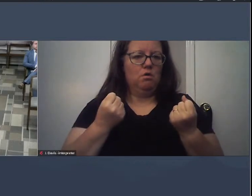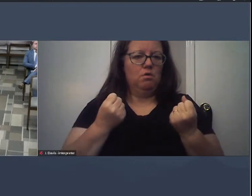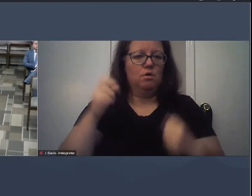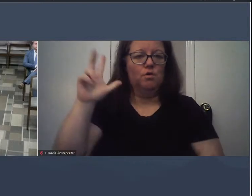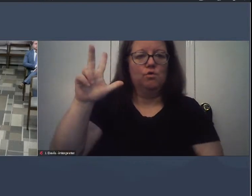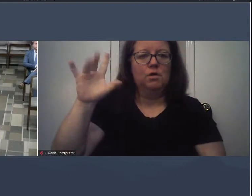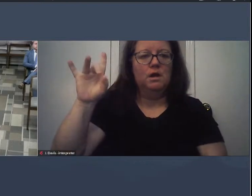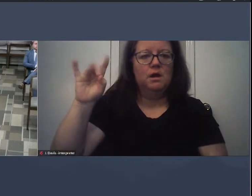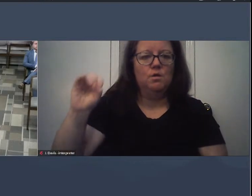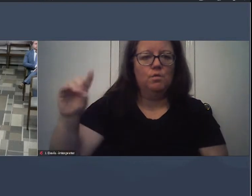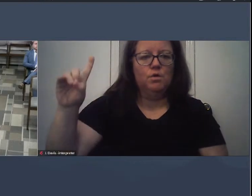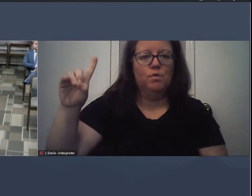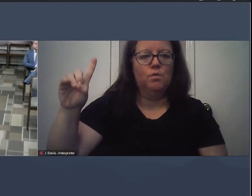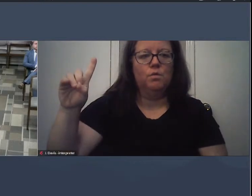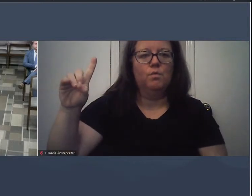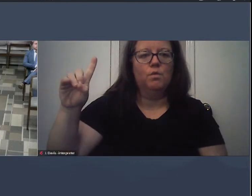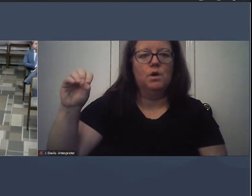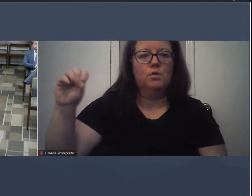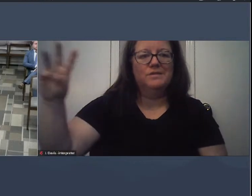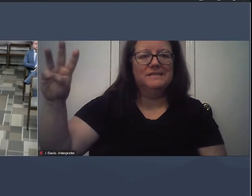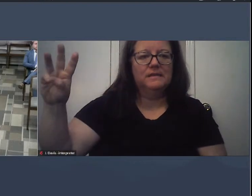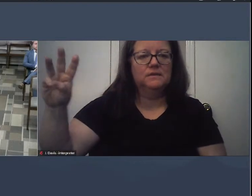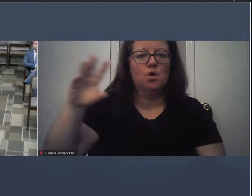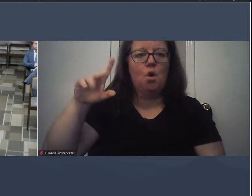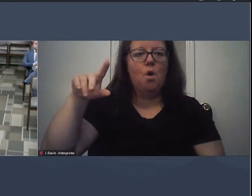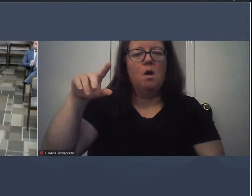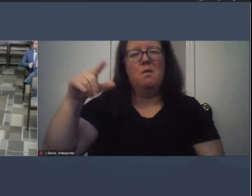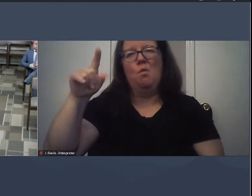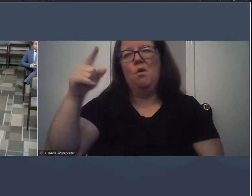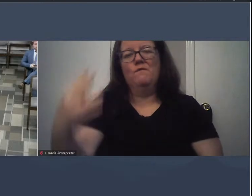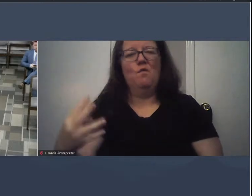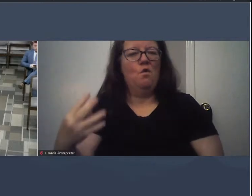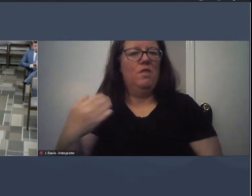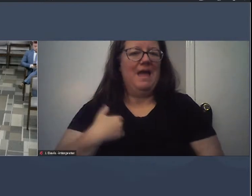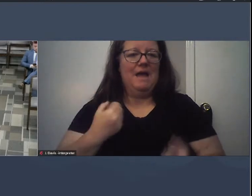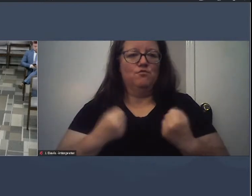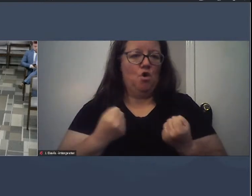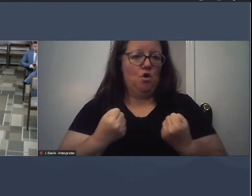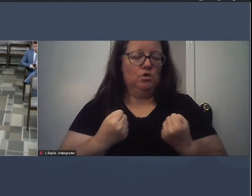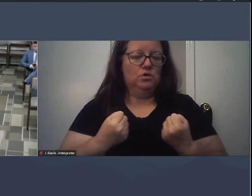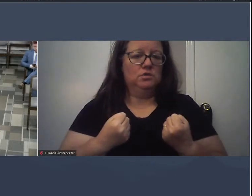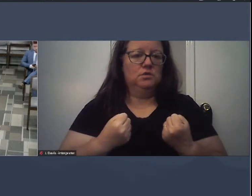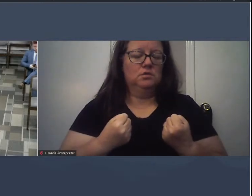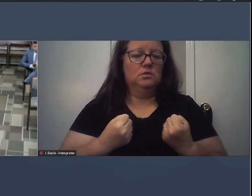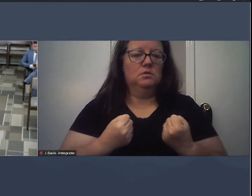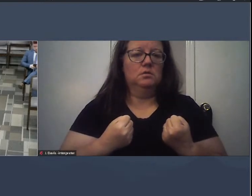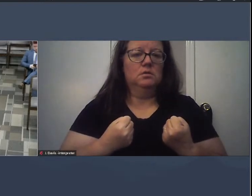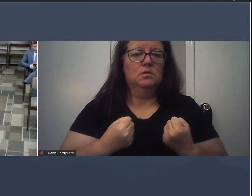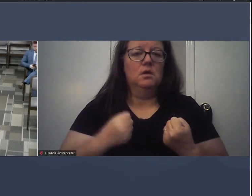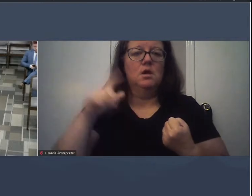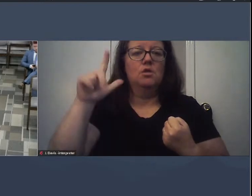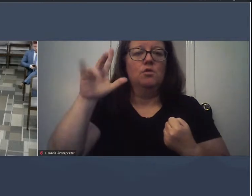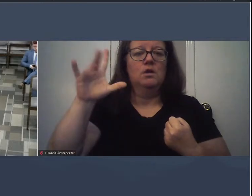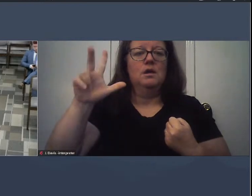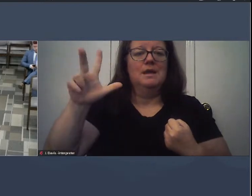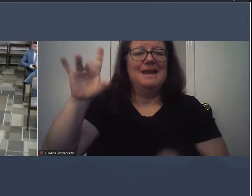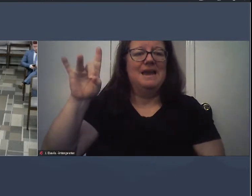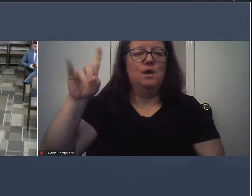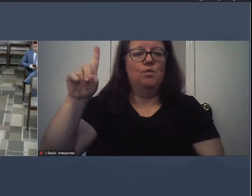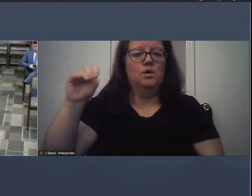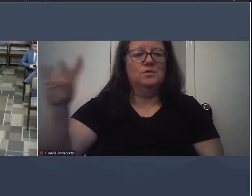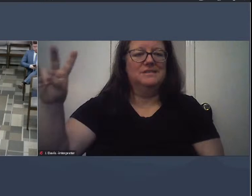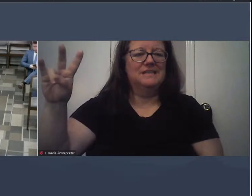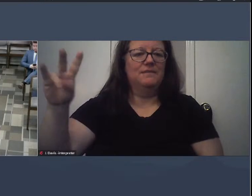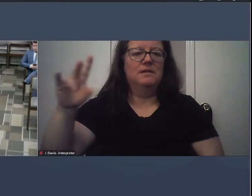38106, about a quarter of our citizens do not own private automobiles. 38126 is probably greater, 38107 is about the same. But